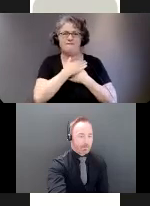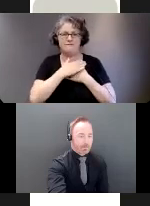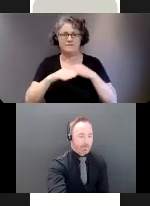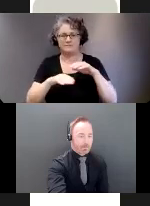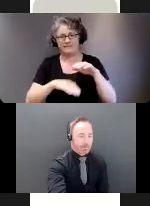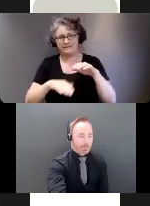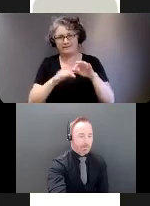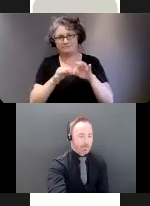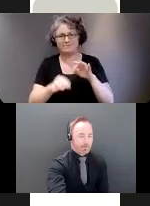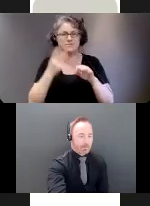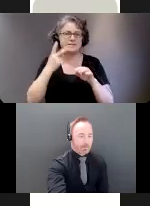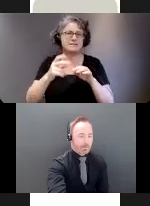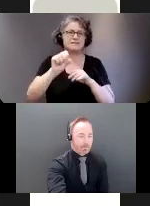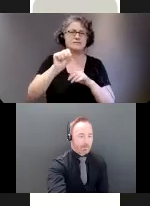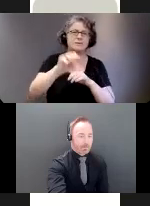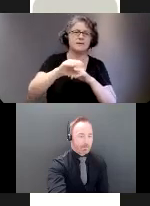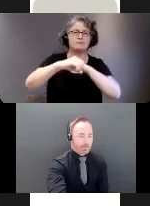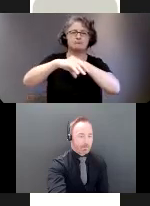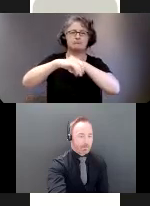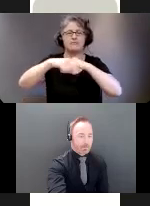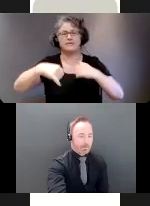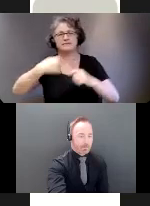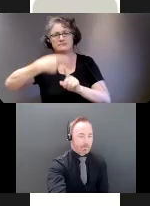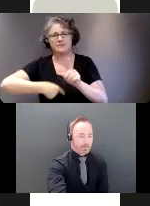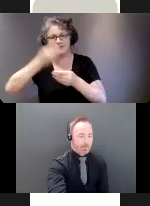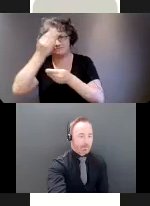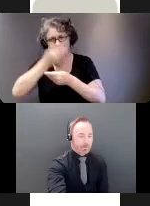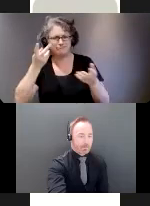see this on social media this month. And,